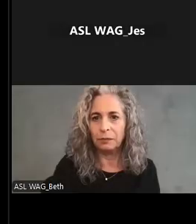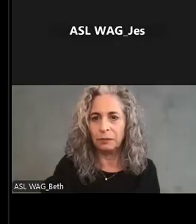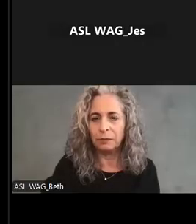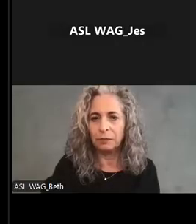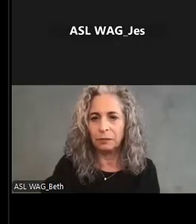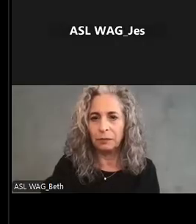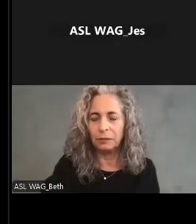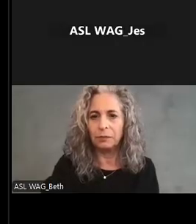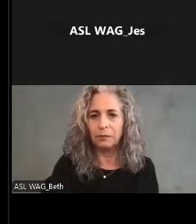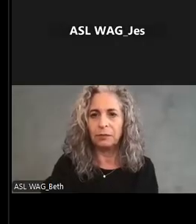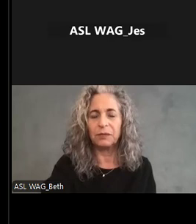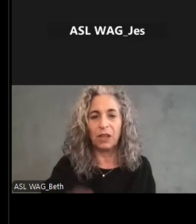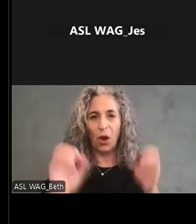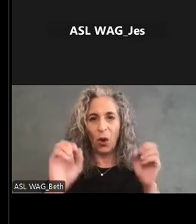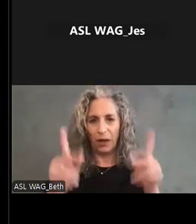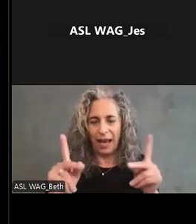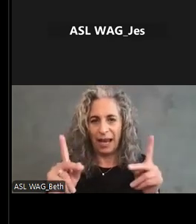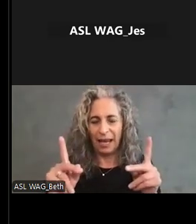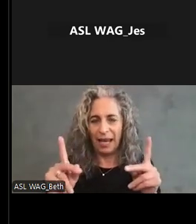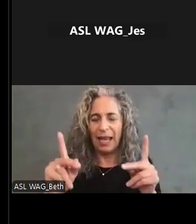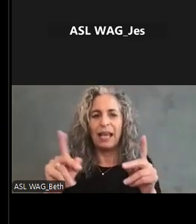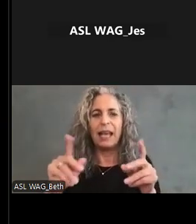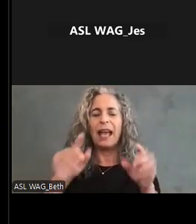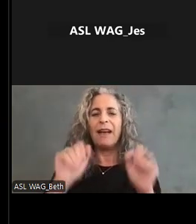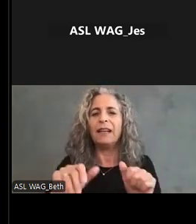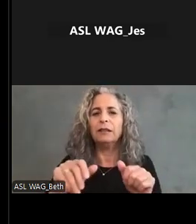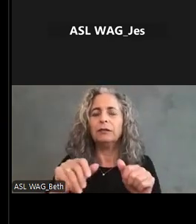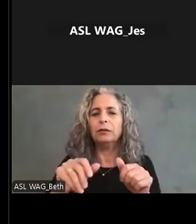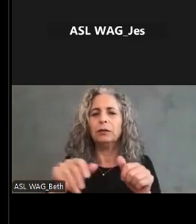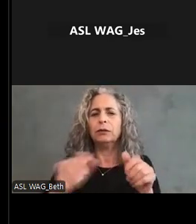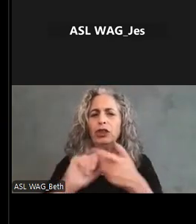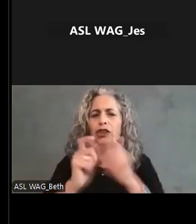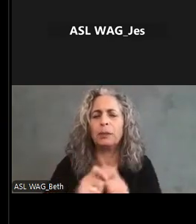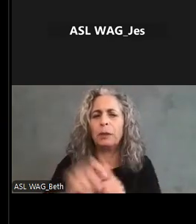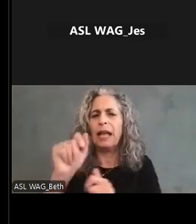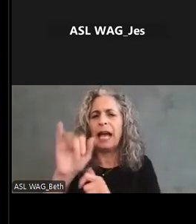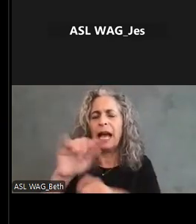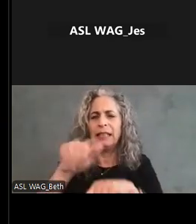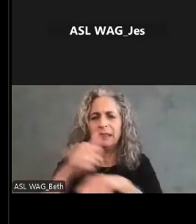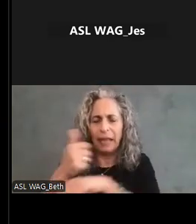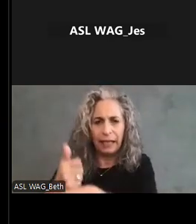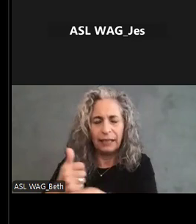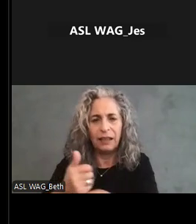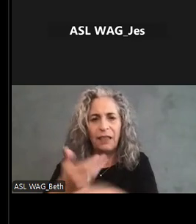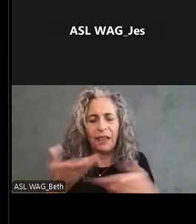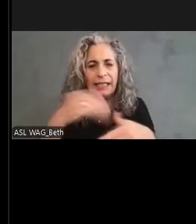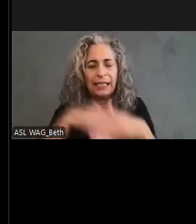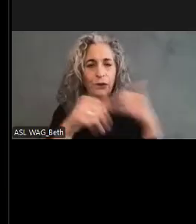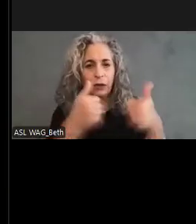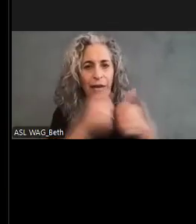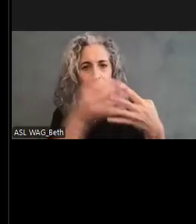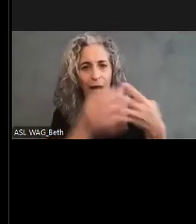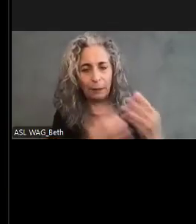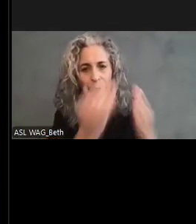So again, having scalable AR settings, having stuff in your game, such as the options menu, to